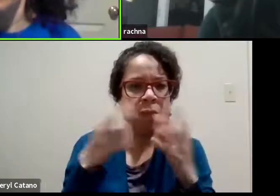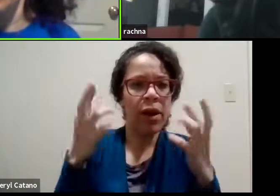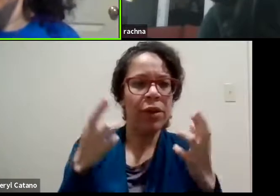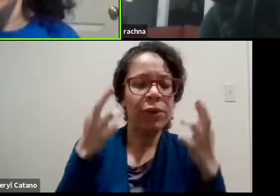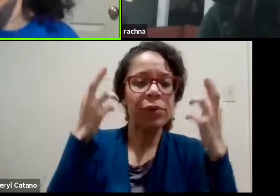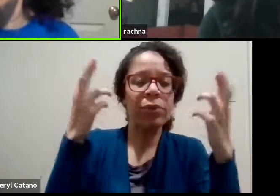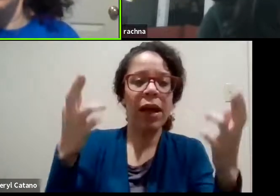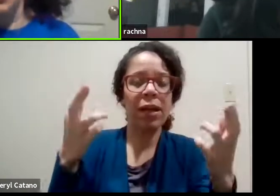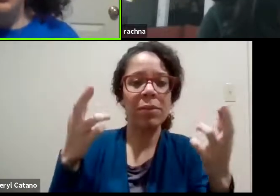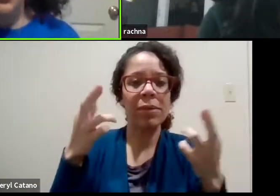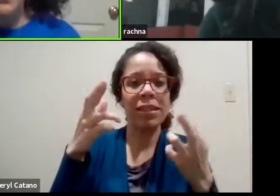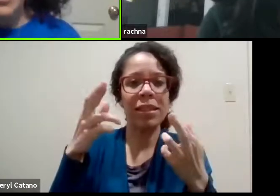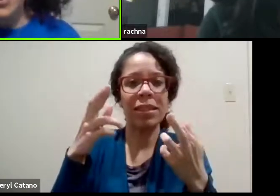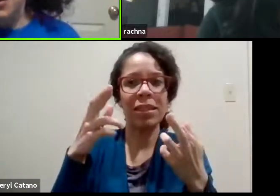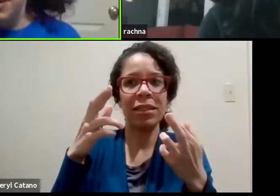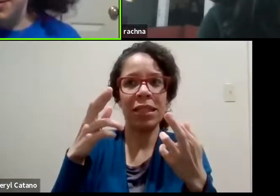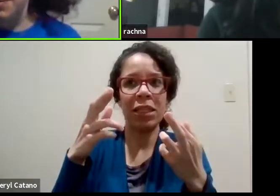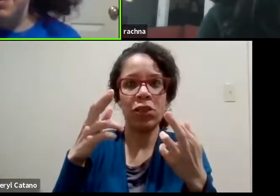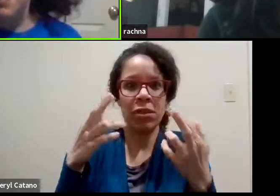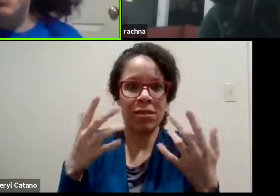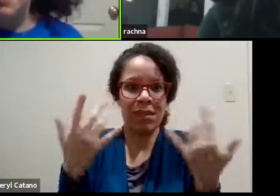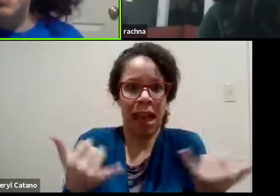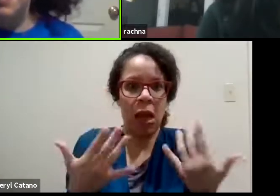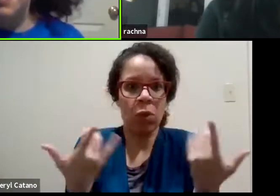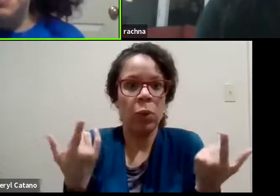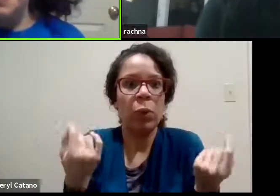on where to go from here.